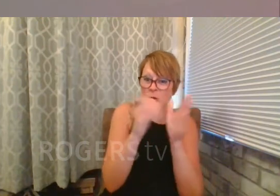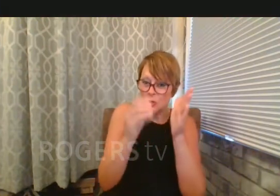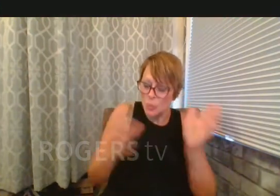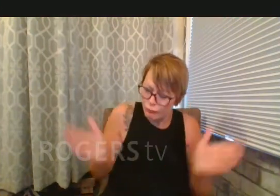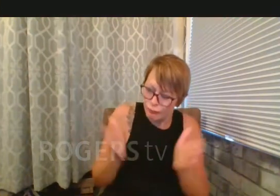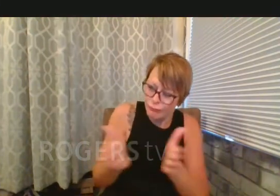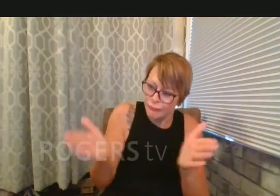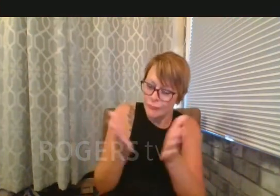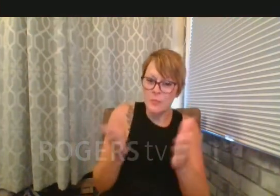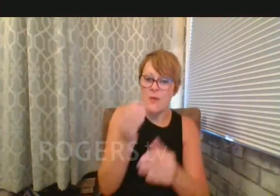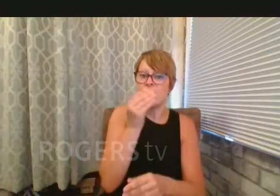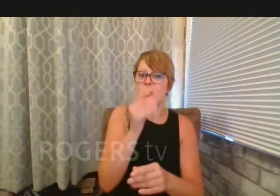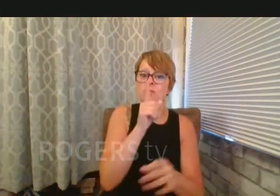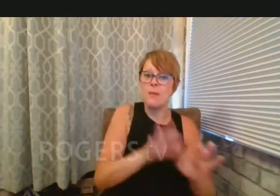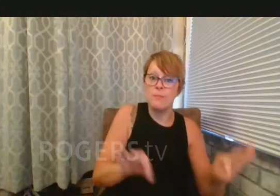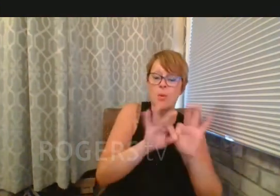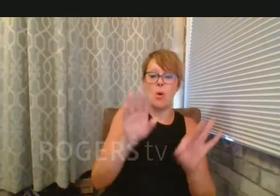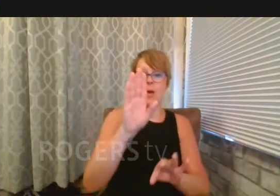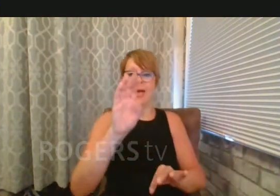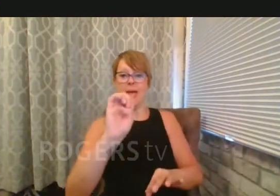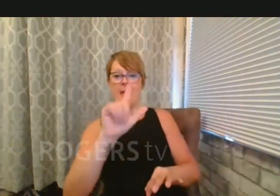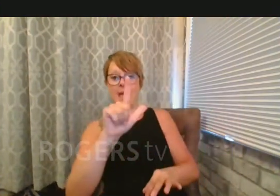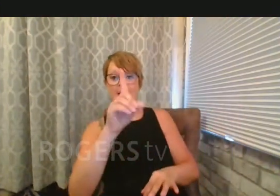For example, we can have a